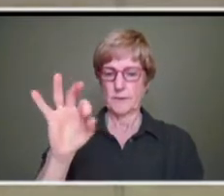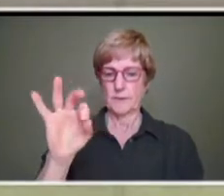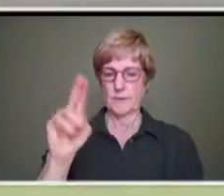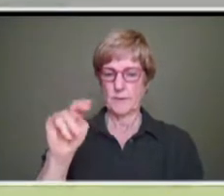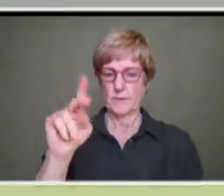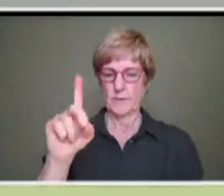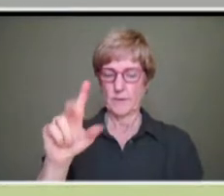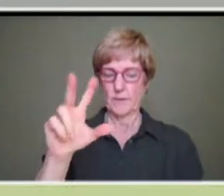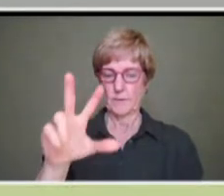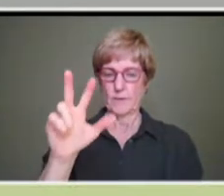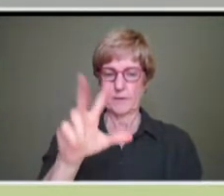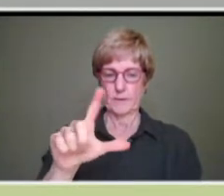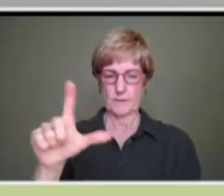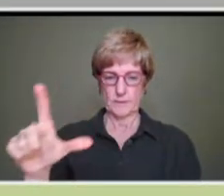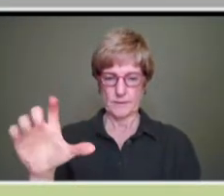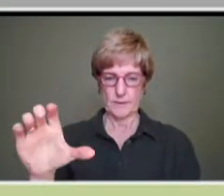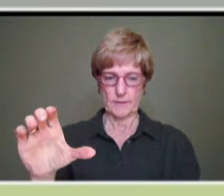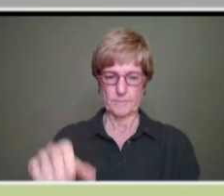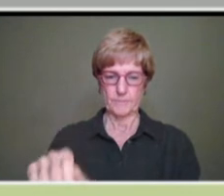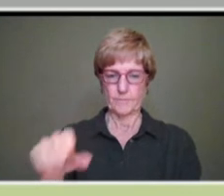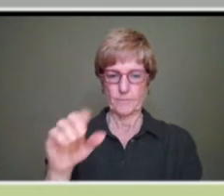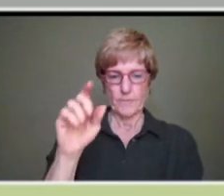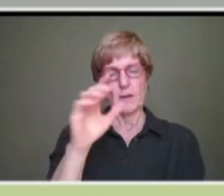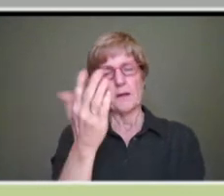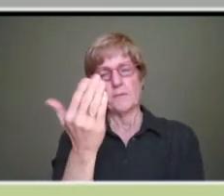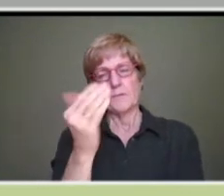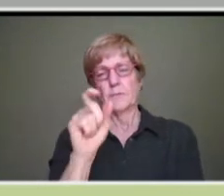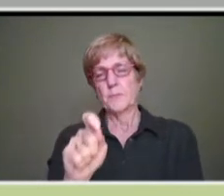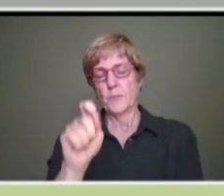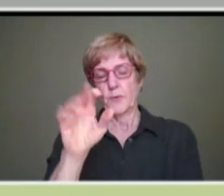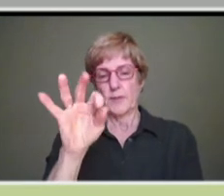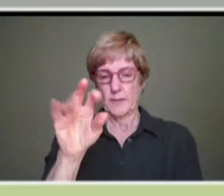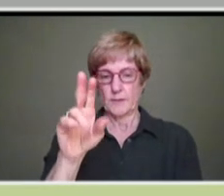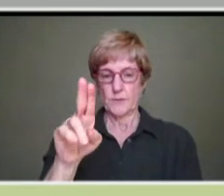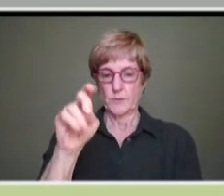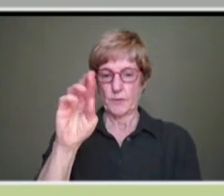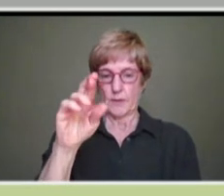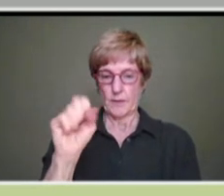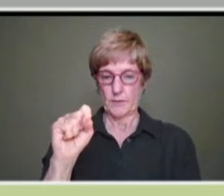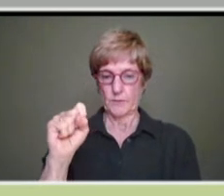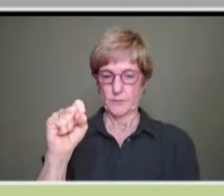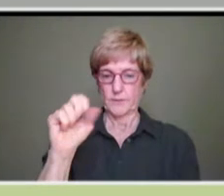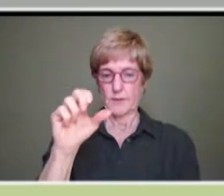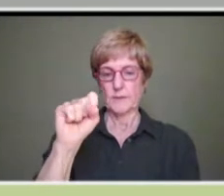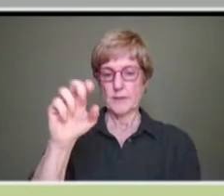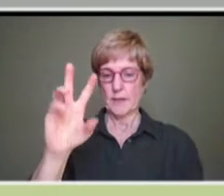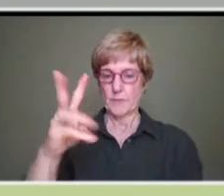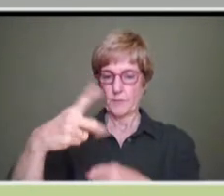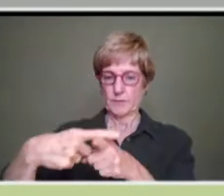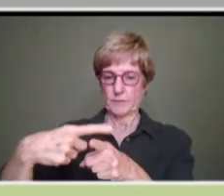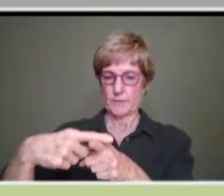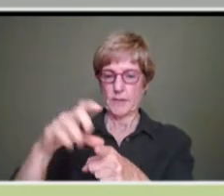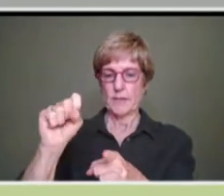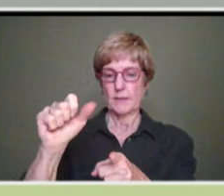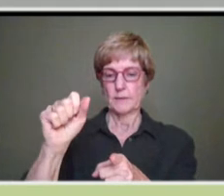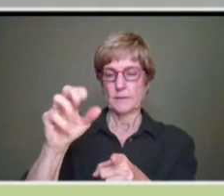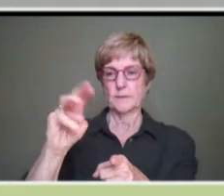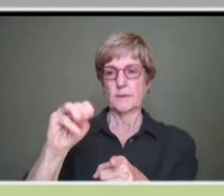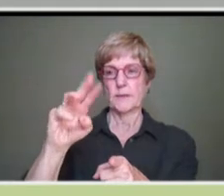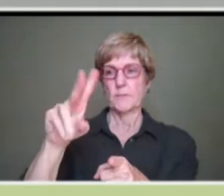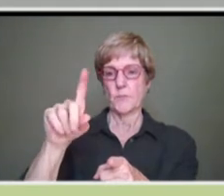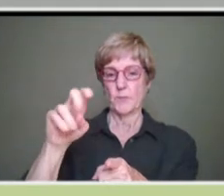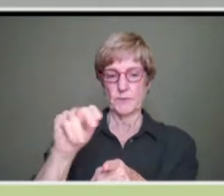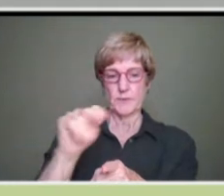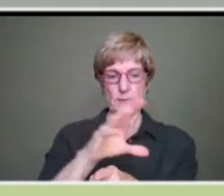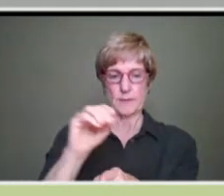LLC it's located on approximately 5.92 Acres on the Southwest intersection of Sam Wilson Road and Wilkinson